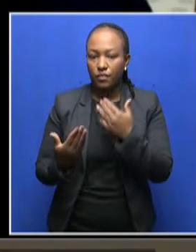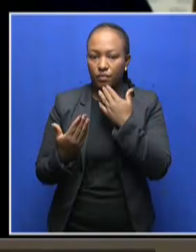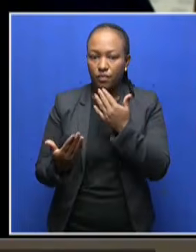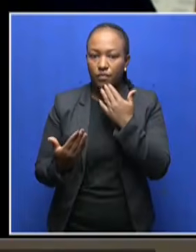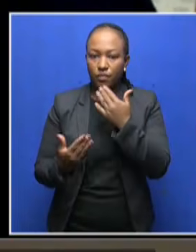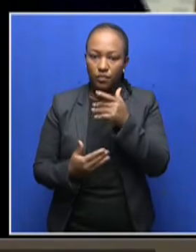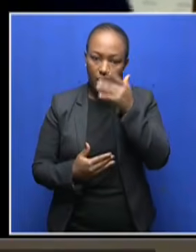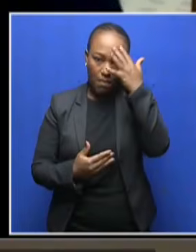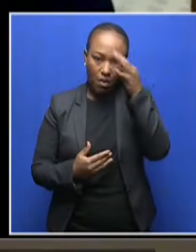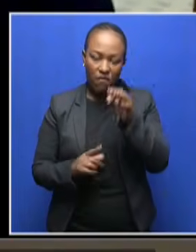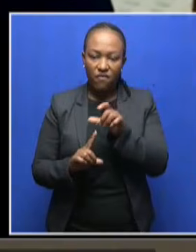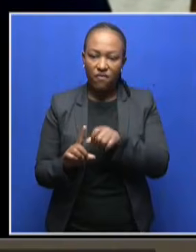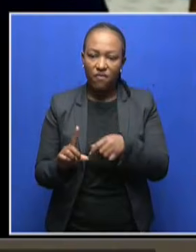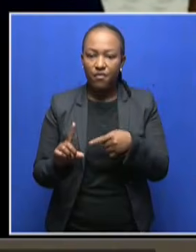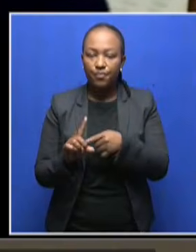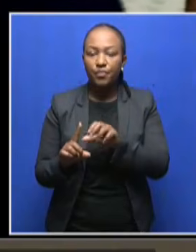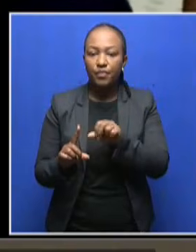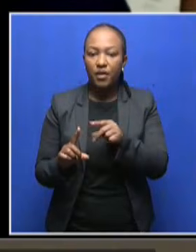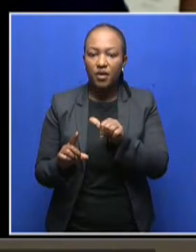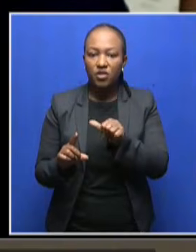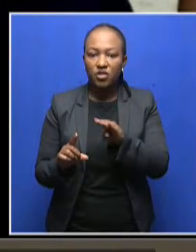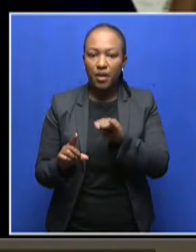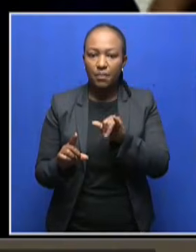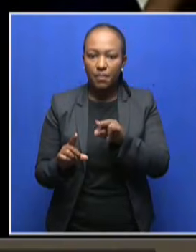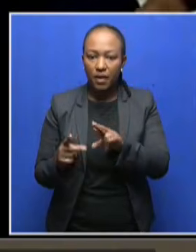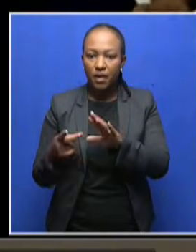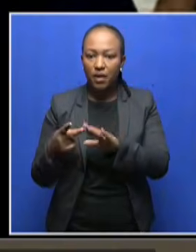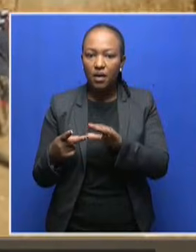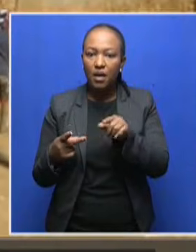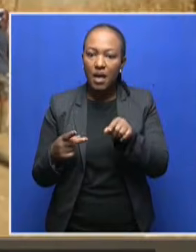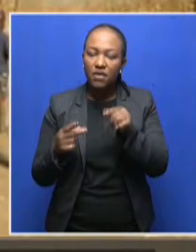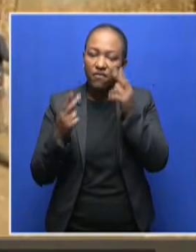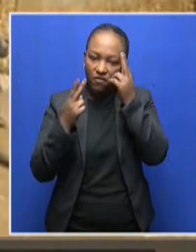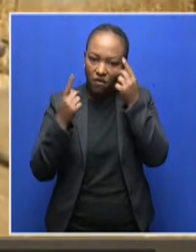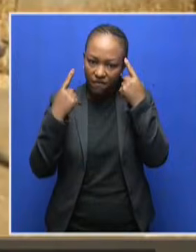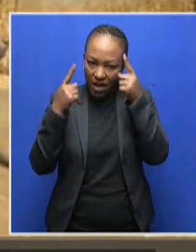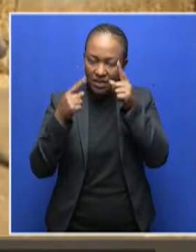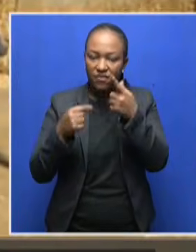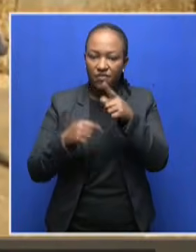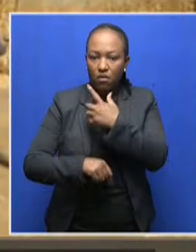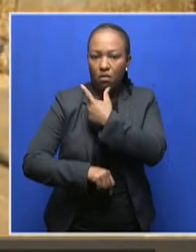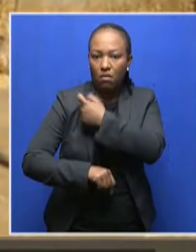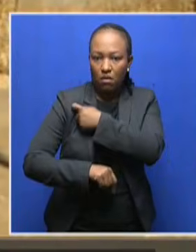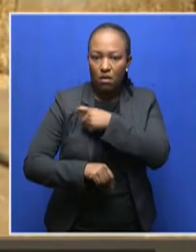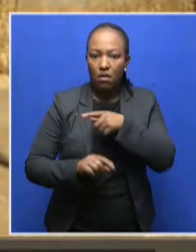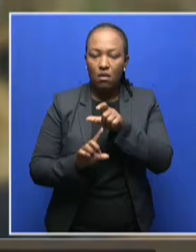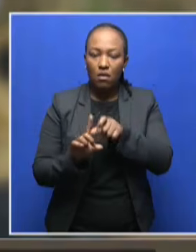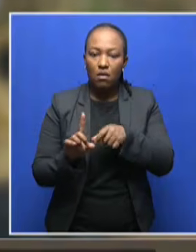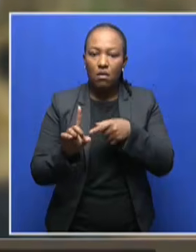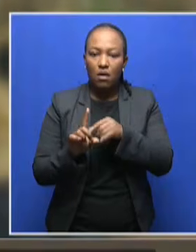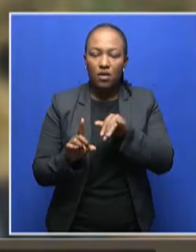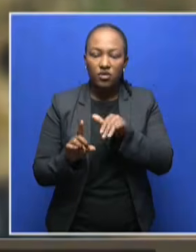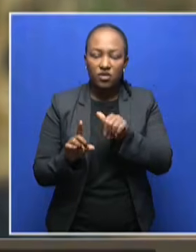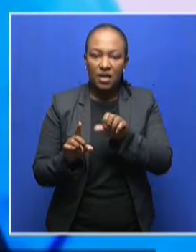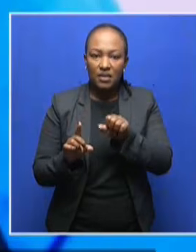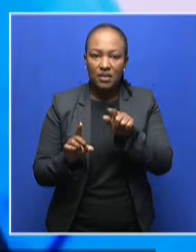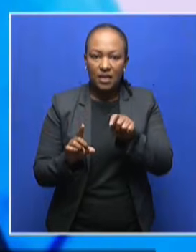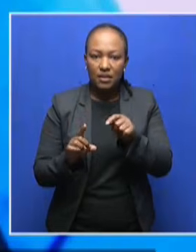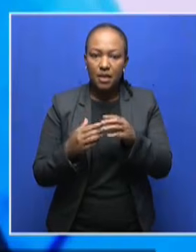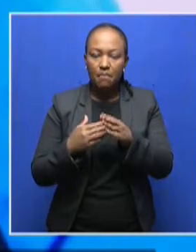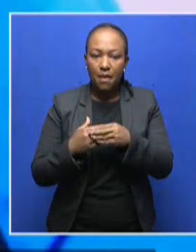Shabir Madhi, a professor of vaccinology at Wits University, and Dr. Waasila Jassat, a member of the Ministerial Advisory Committee on